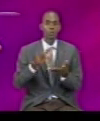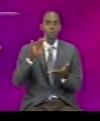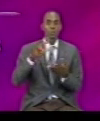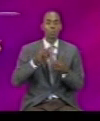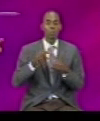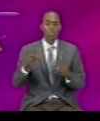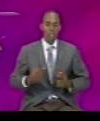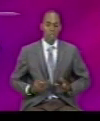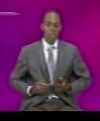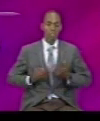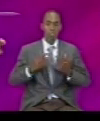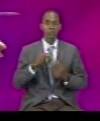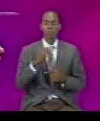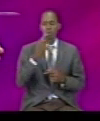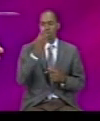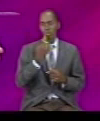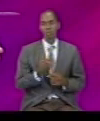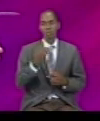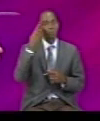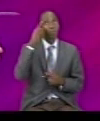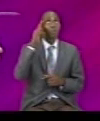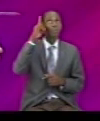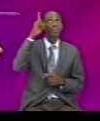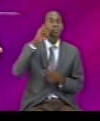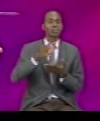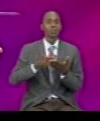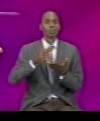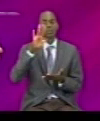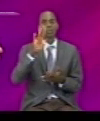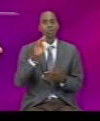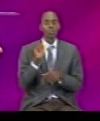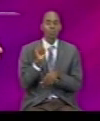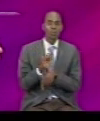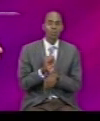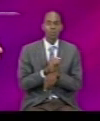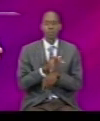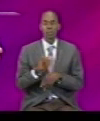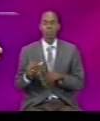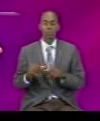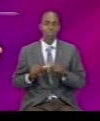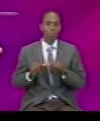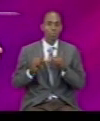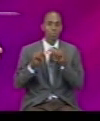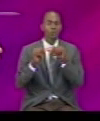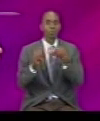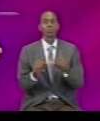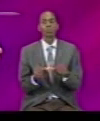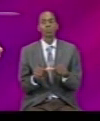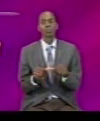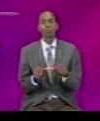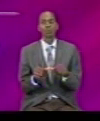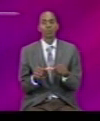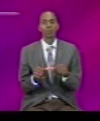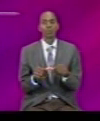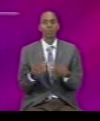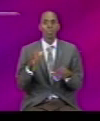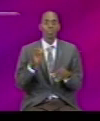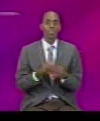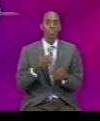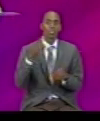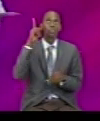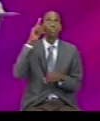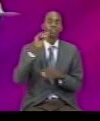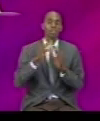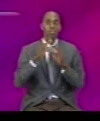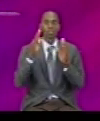Living only for his glory. Laboring constantly, consistently in his vineyard.